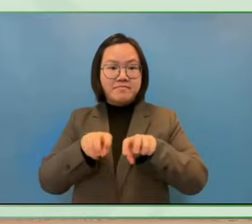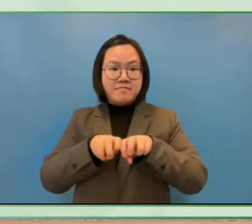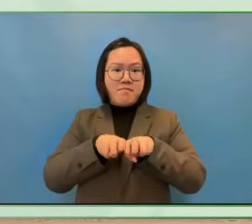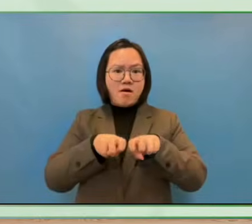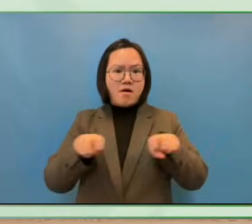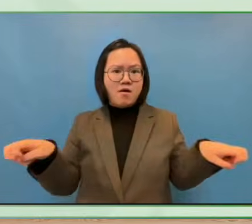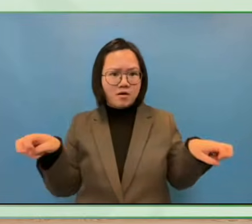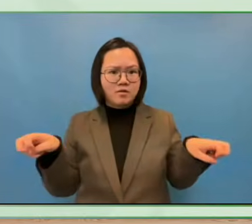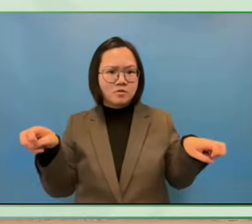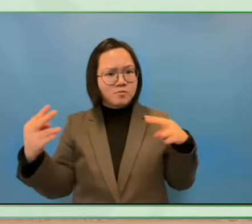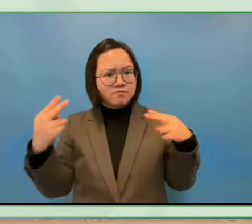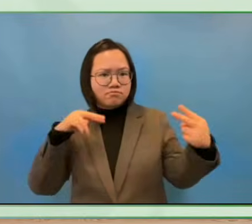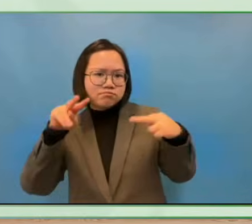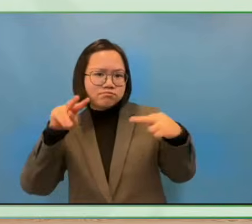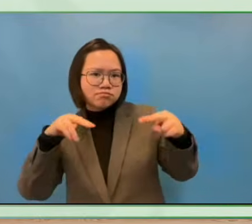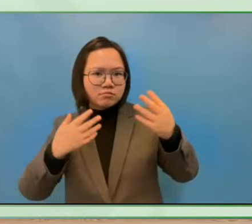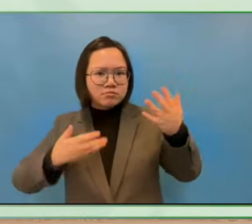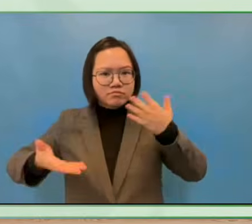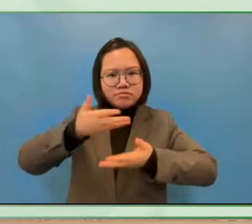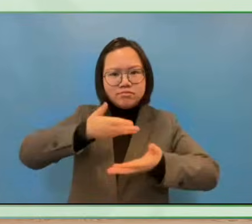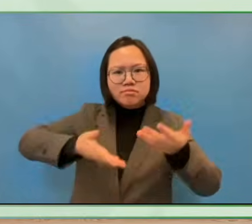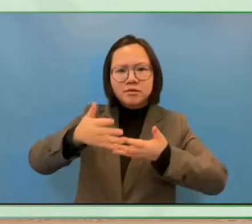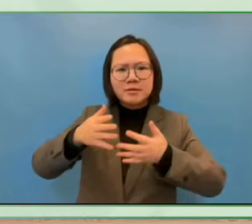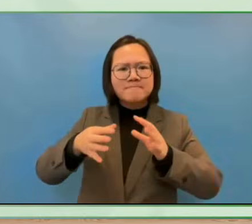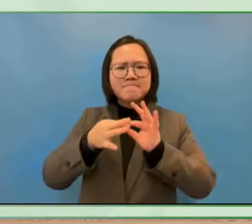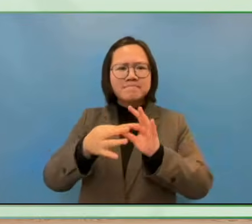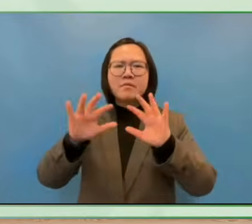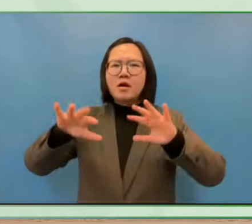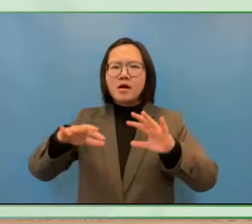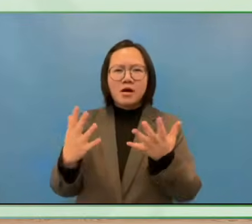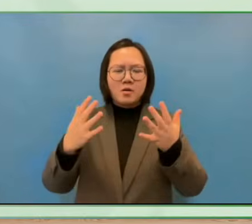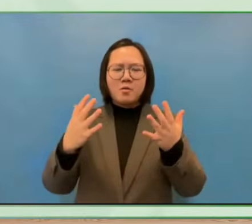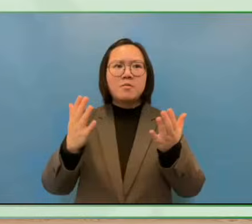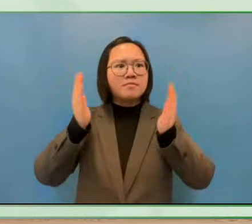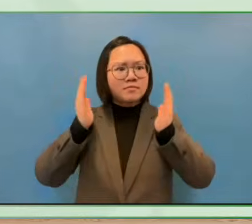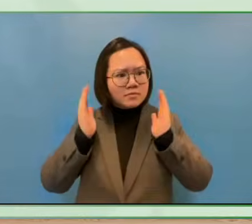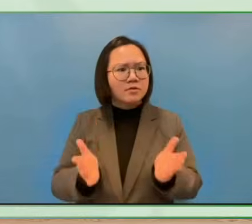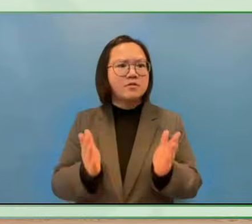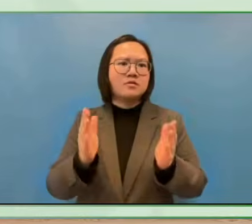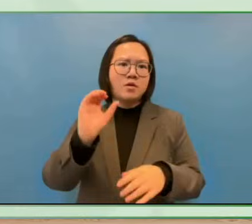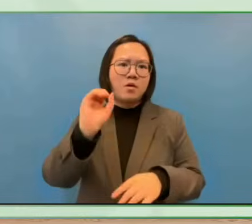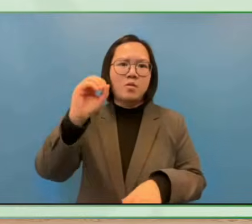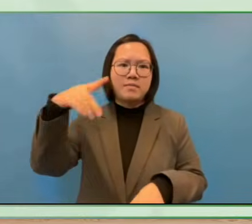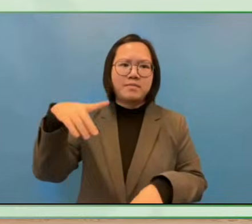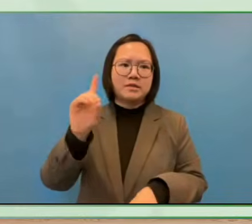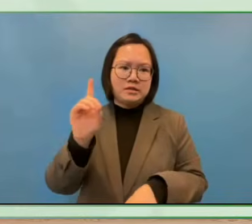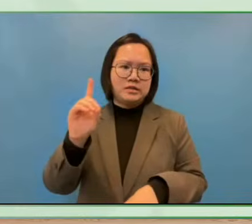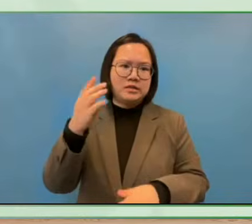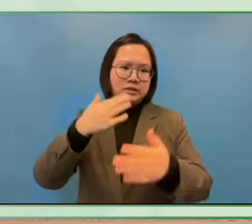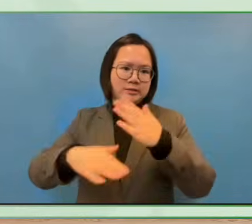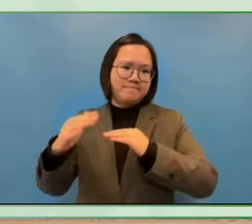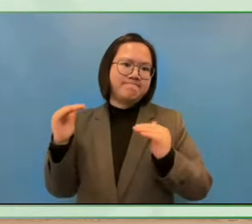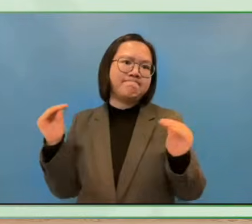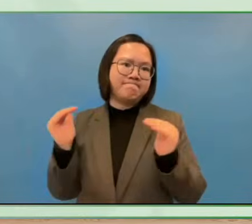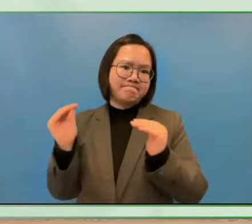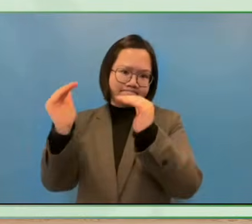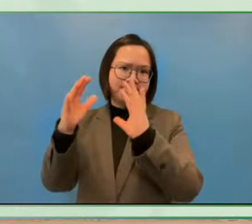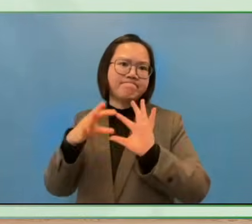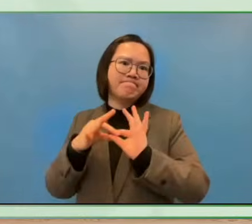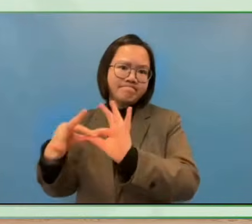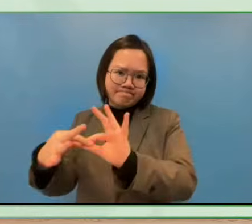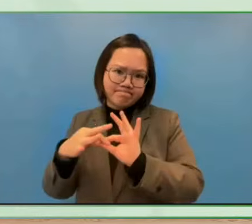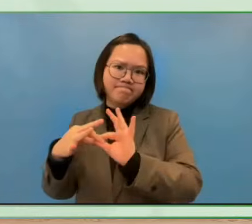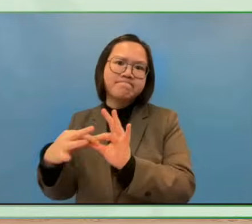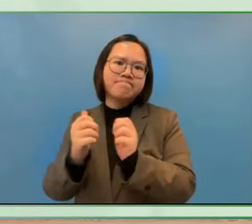agreed was that it's needed to cooperate with OPDs on the ground, to collaborate, to co-create solutions